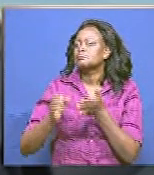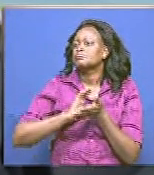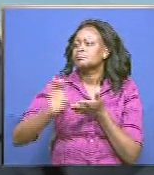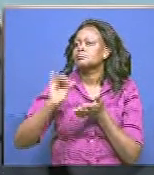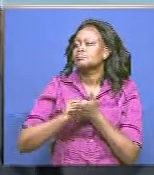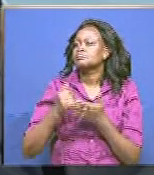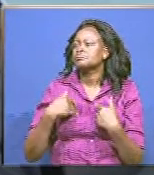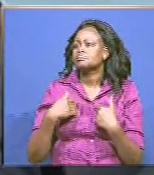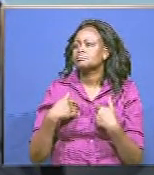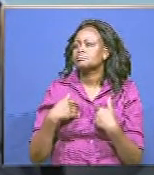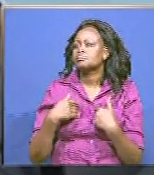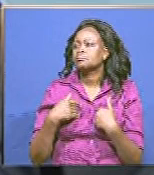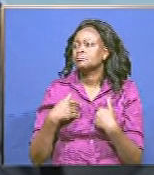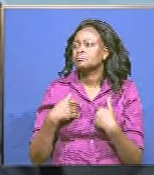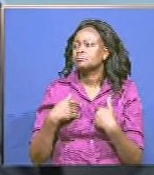have.